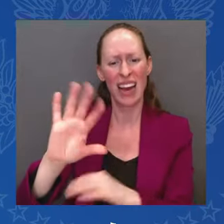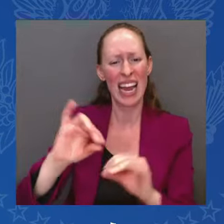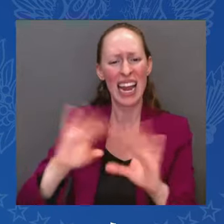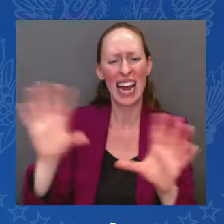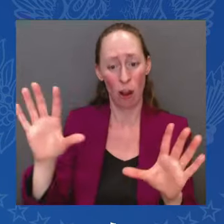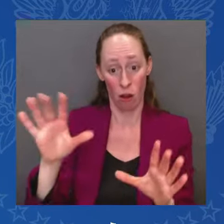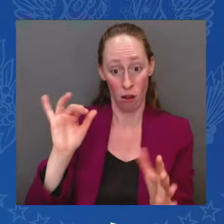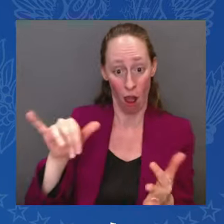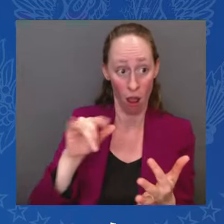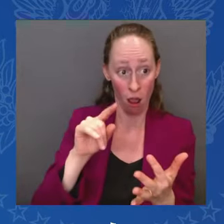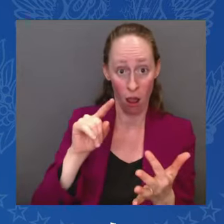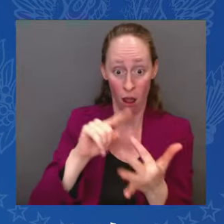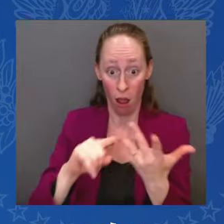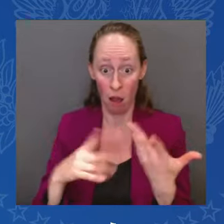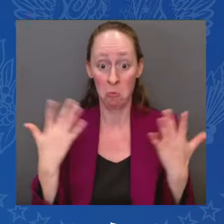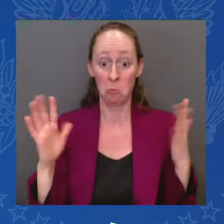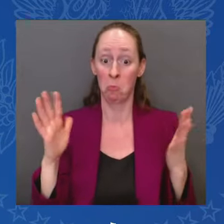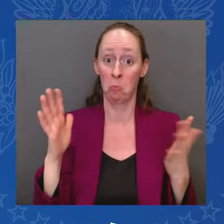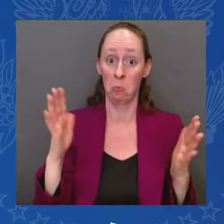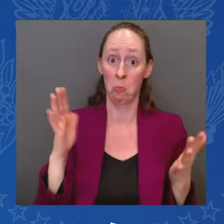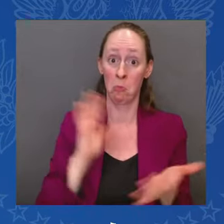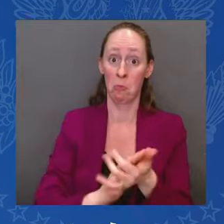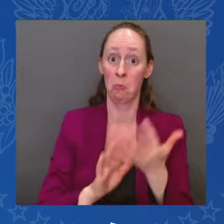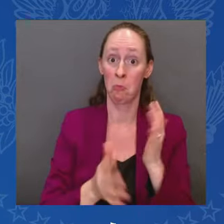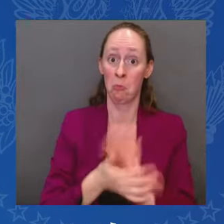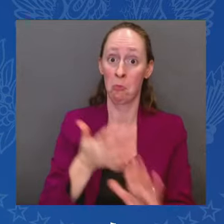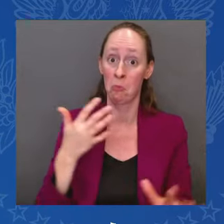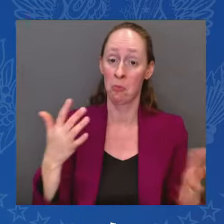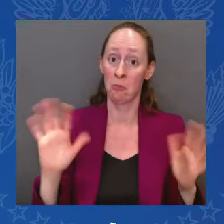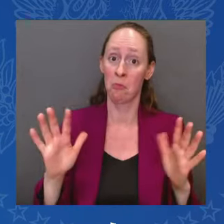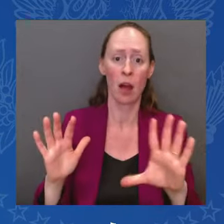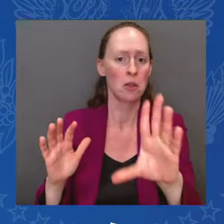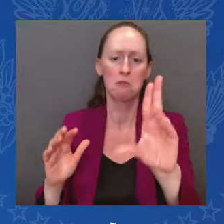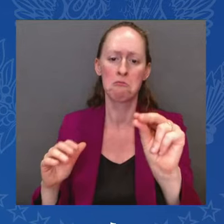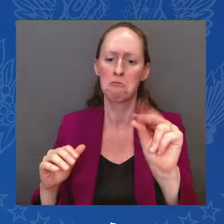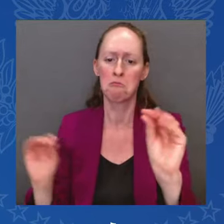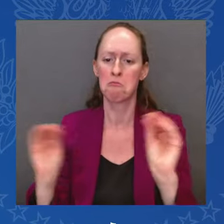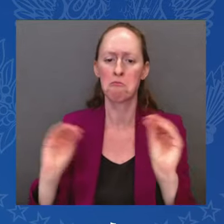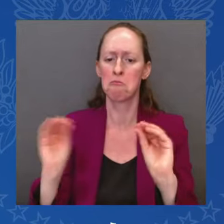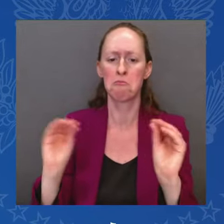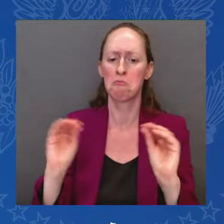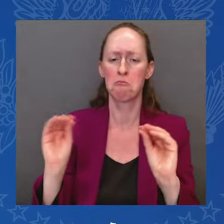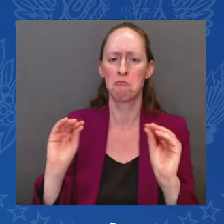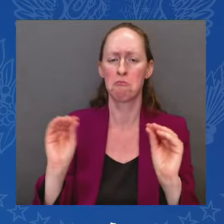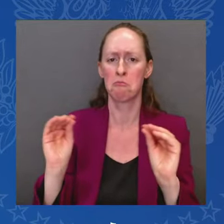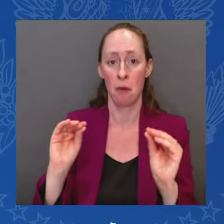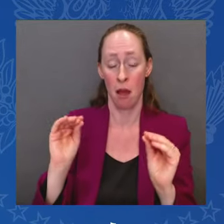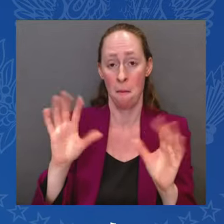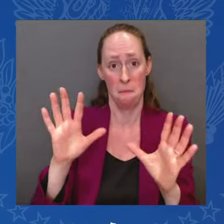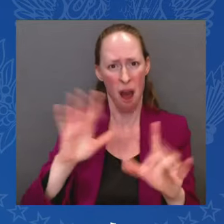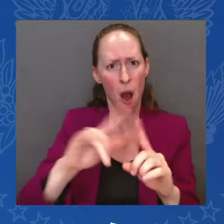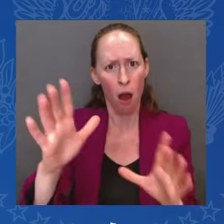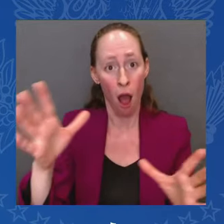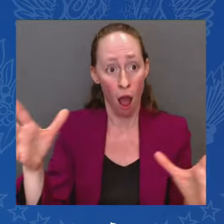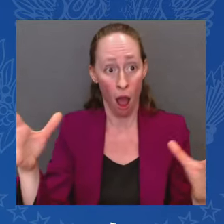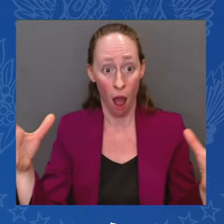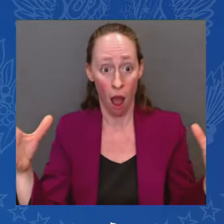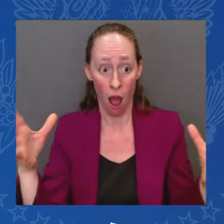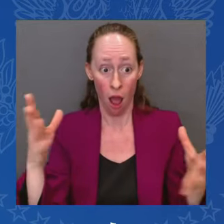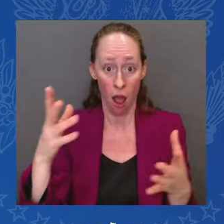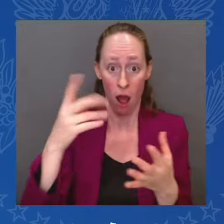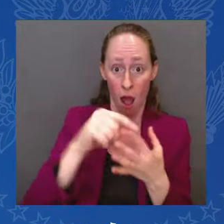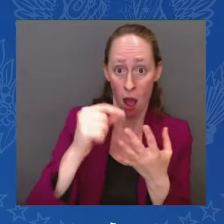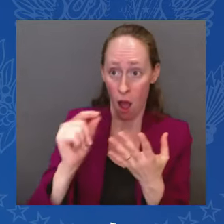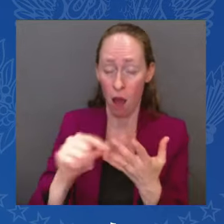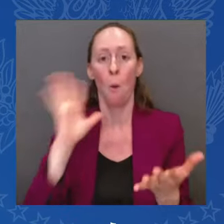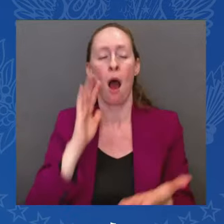entirety of the gun violence epidemic. None of them. But together, they will save lives. And it's going to